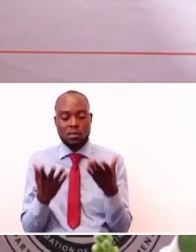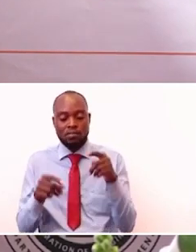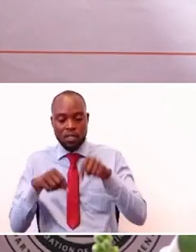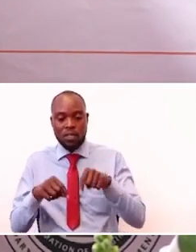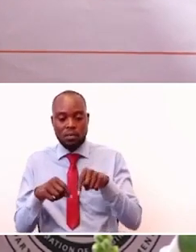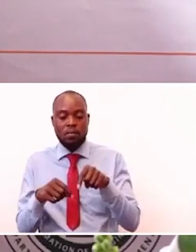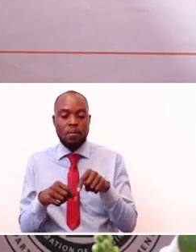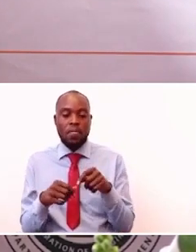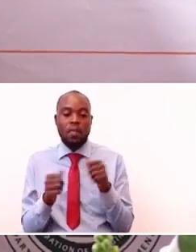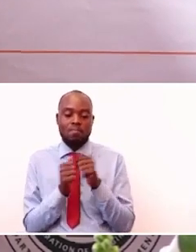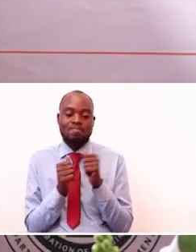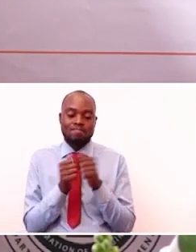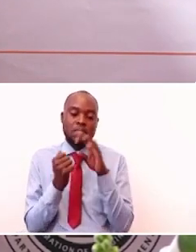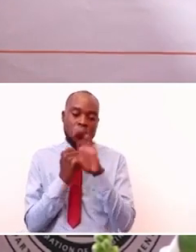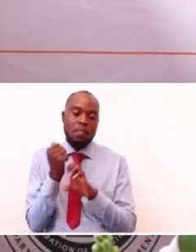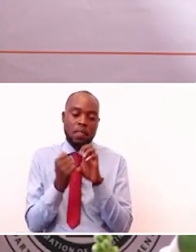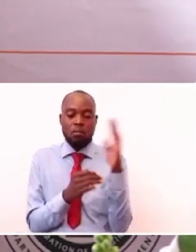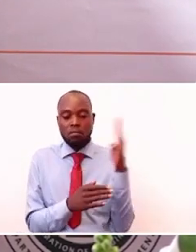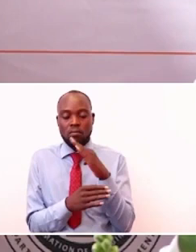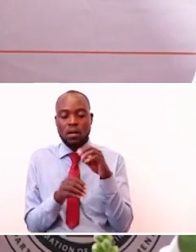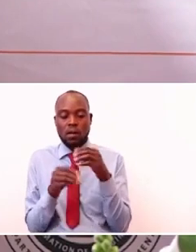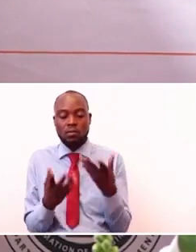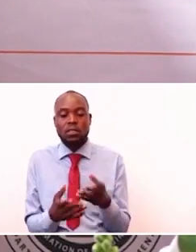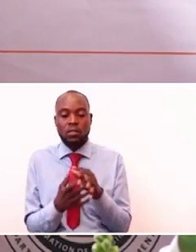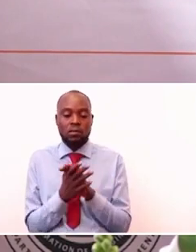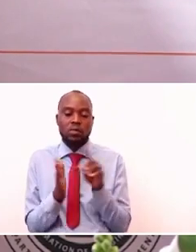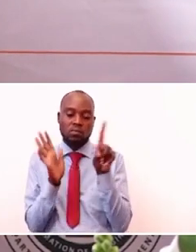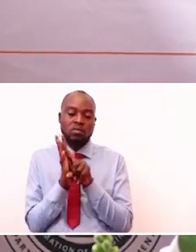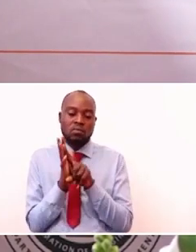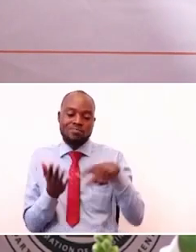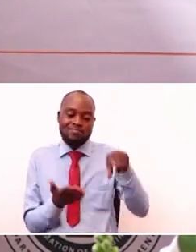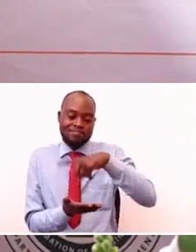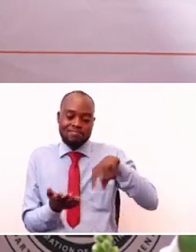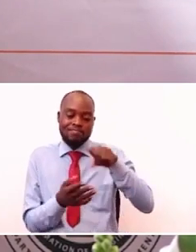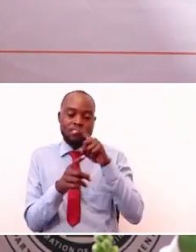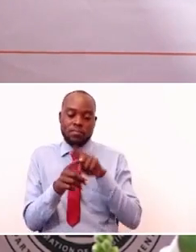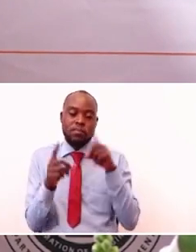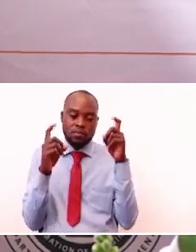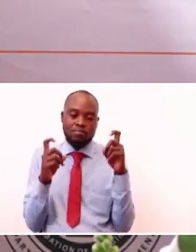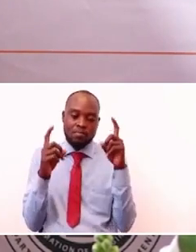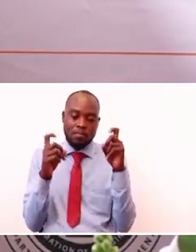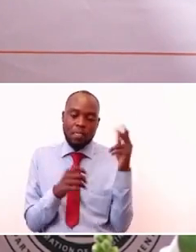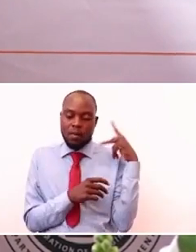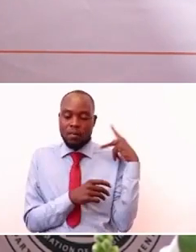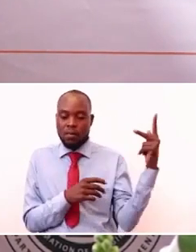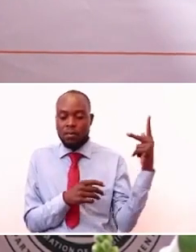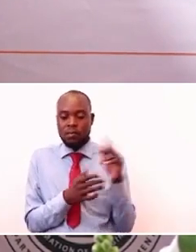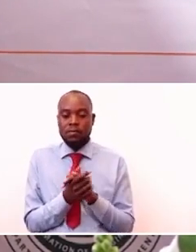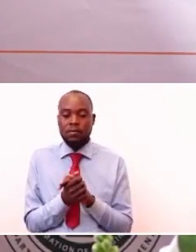more countries are starting to come up with laws around digital lending. Kenya recently